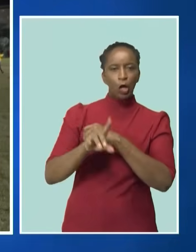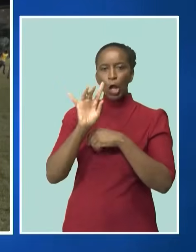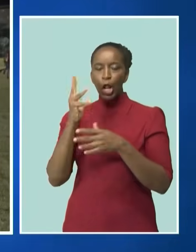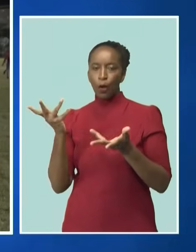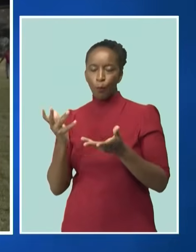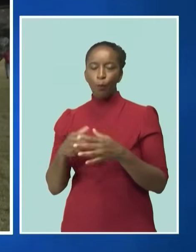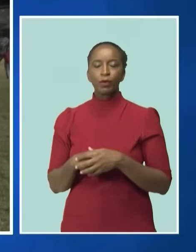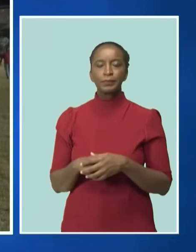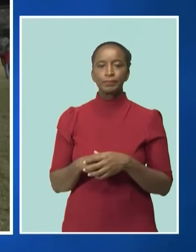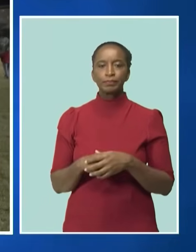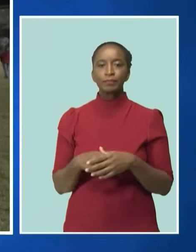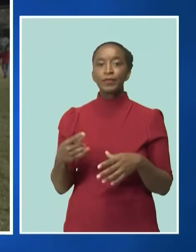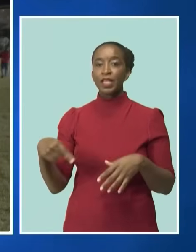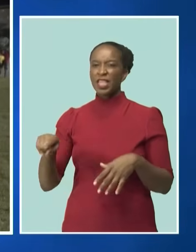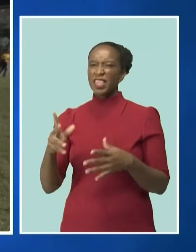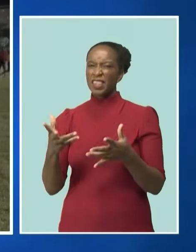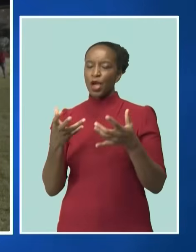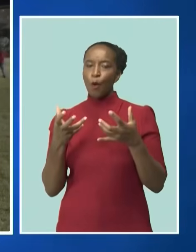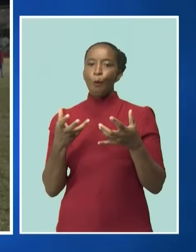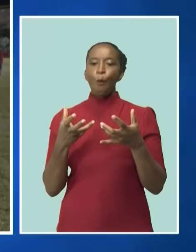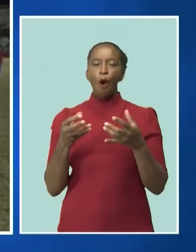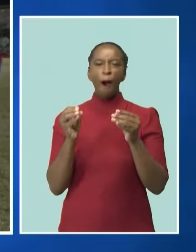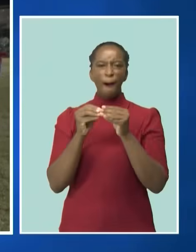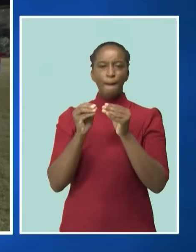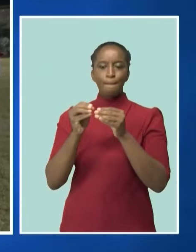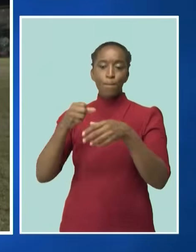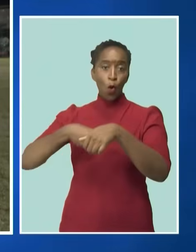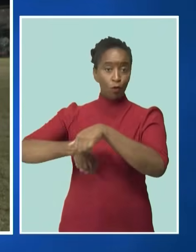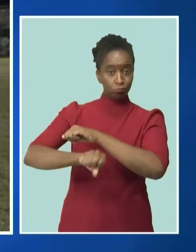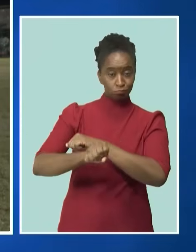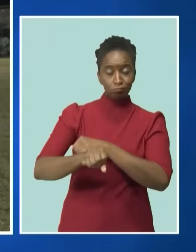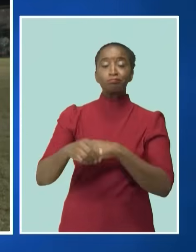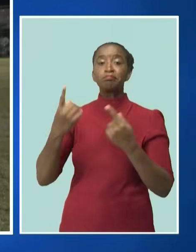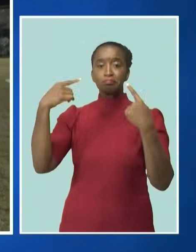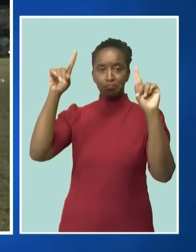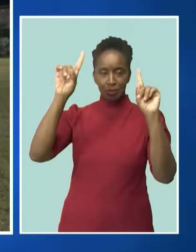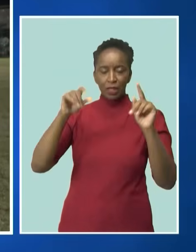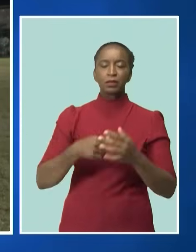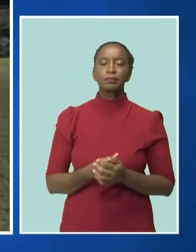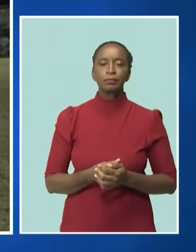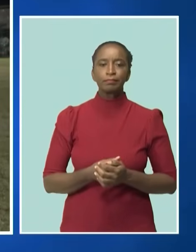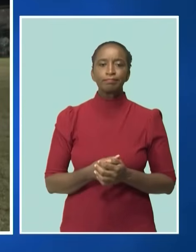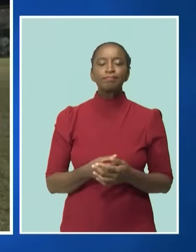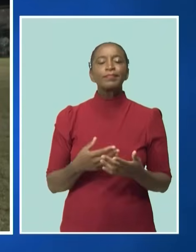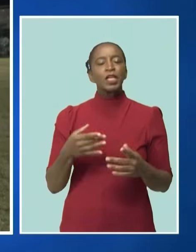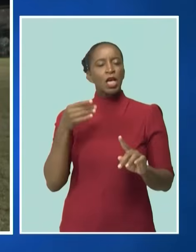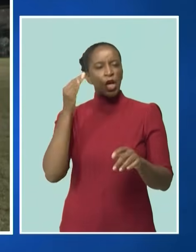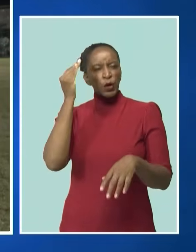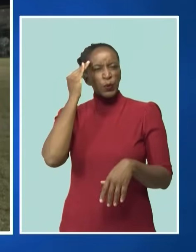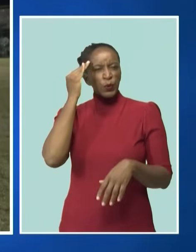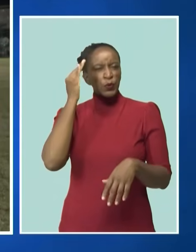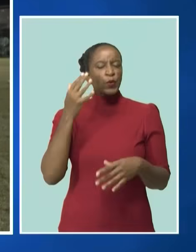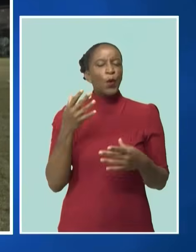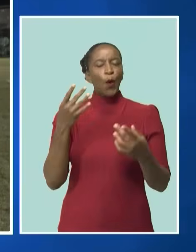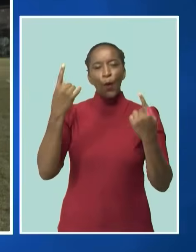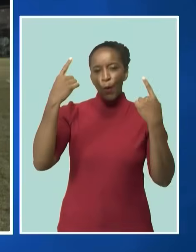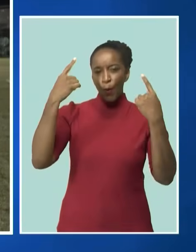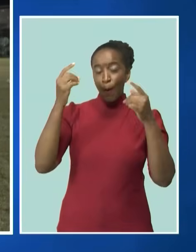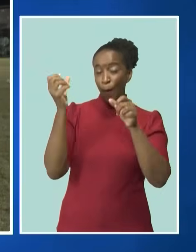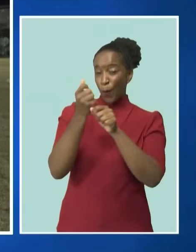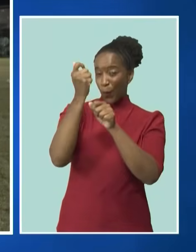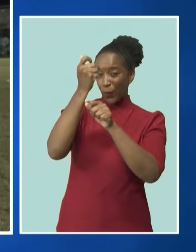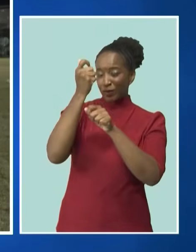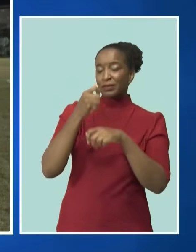looking to outscore the opponent, but at the same time, well aware that to win championships, they have to defend well.